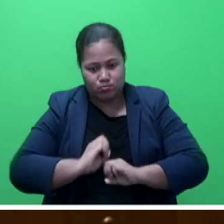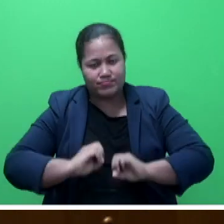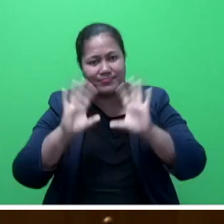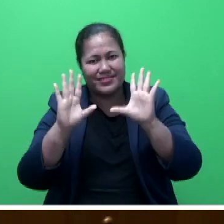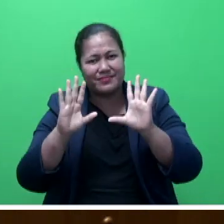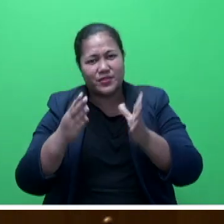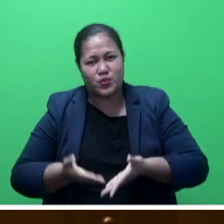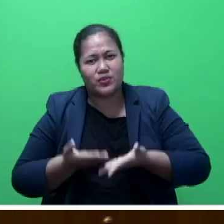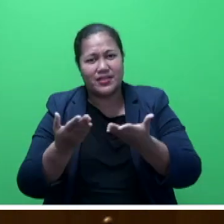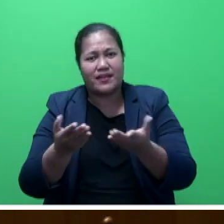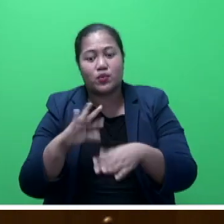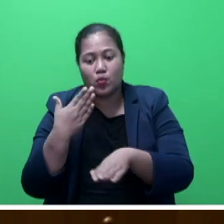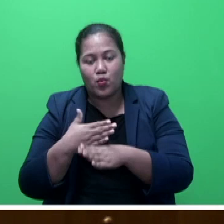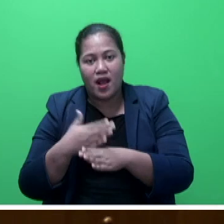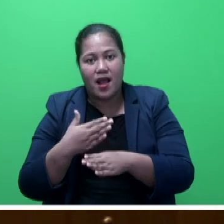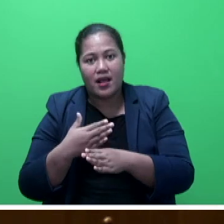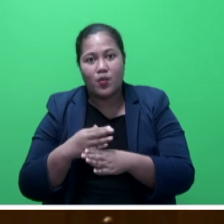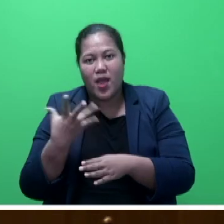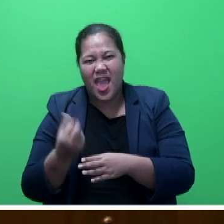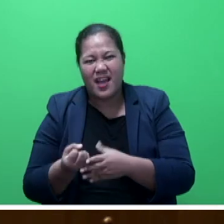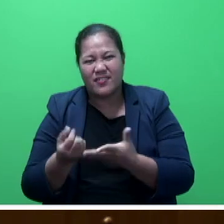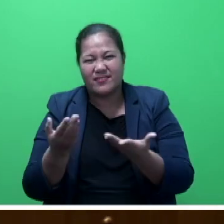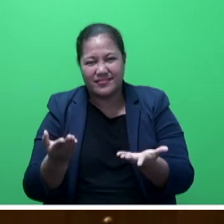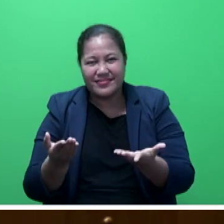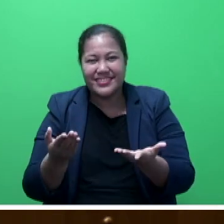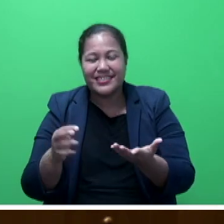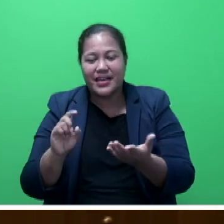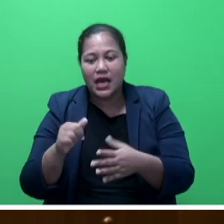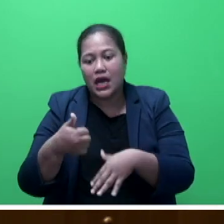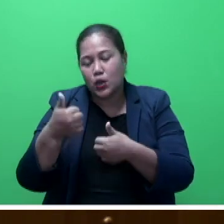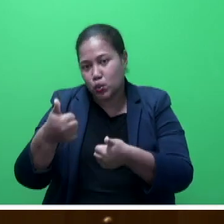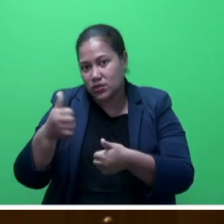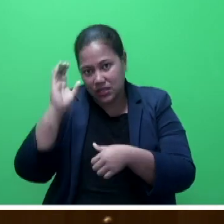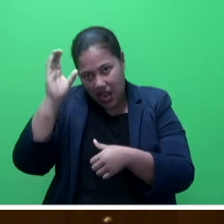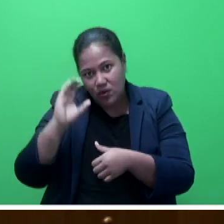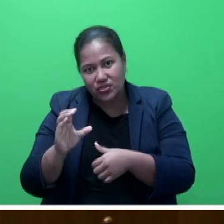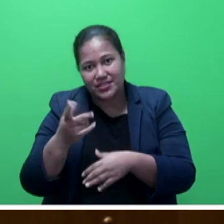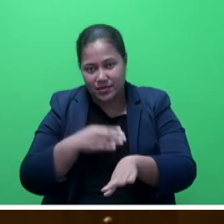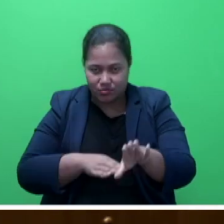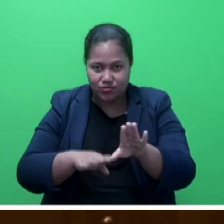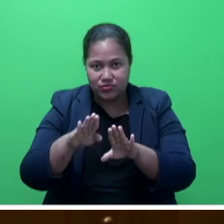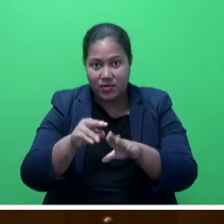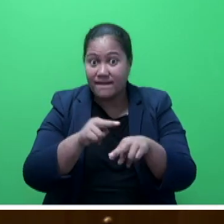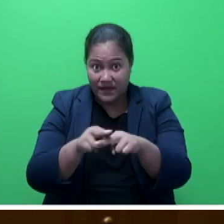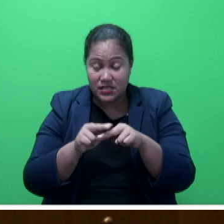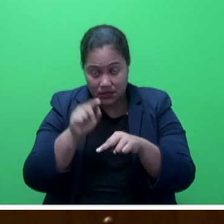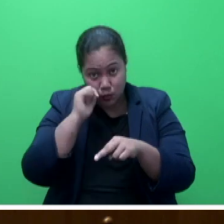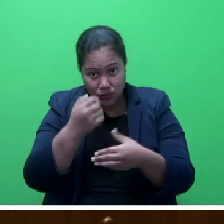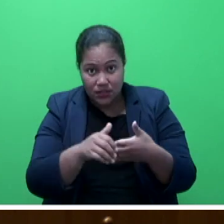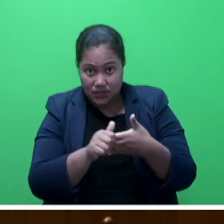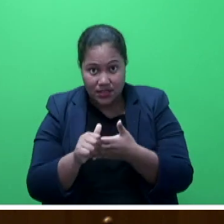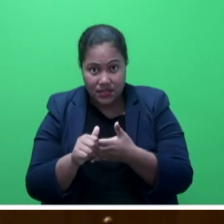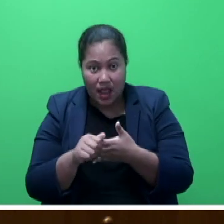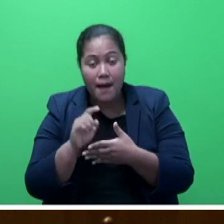example towards a net zero future. Fiji will lead by doing, but we will